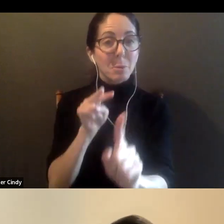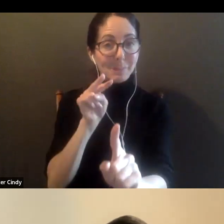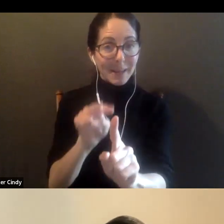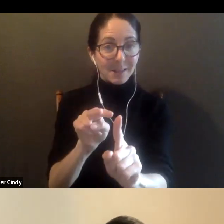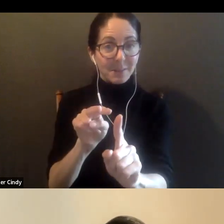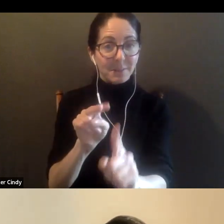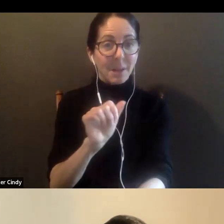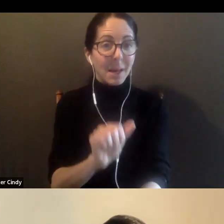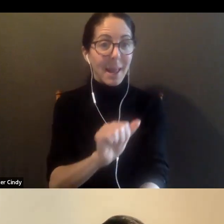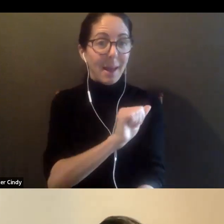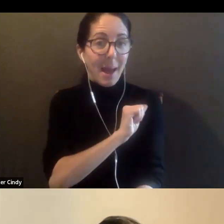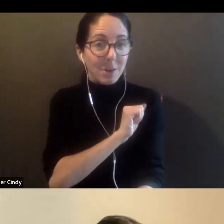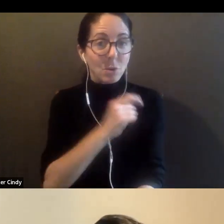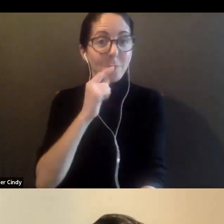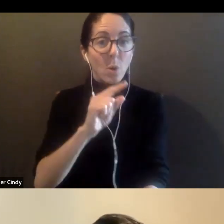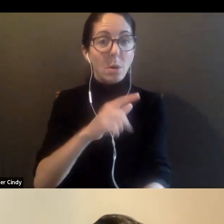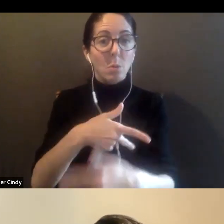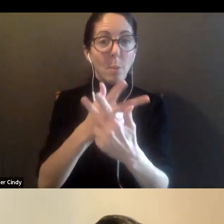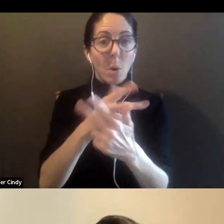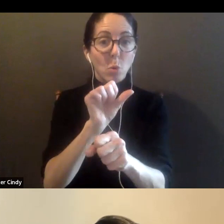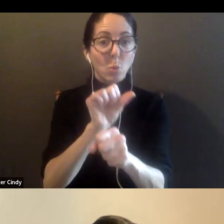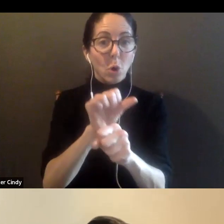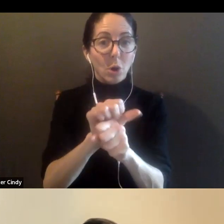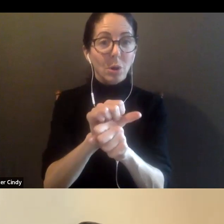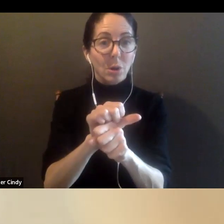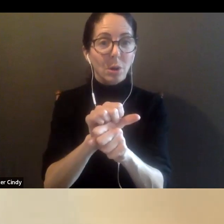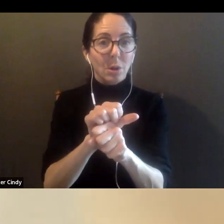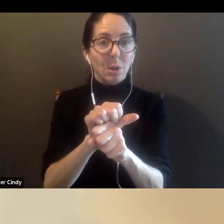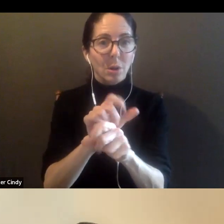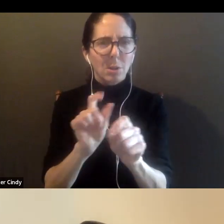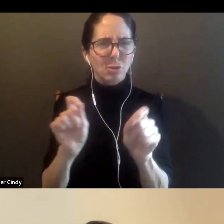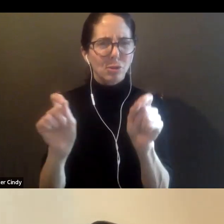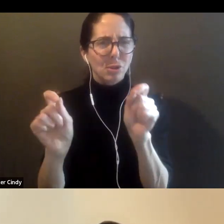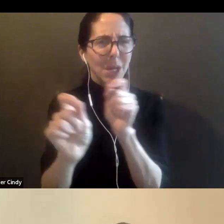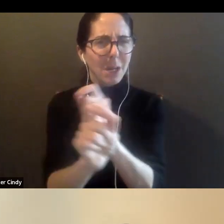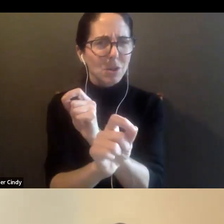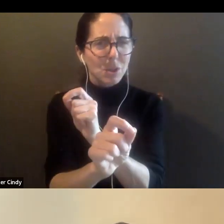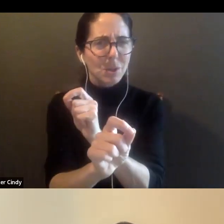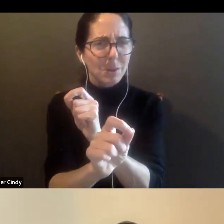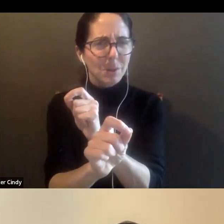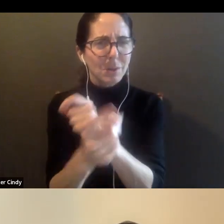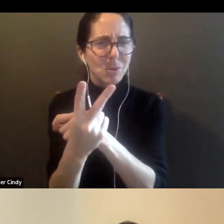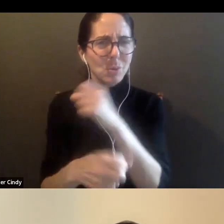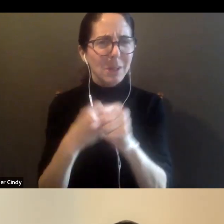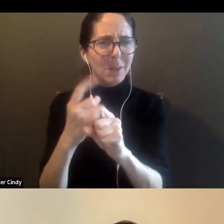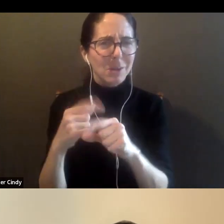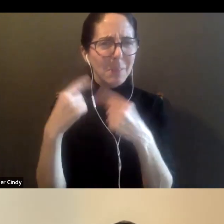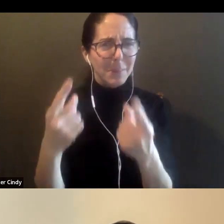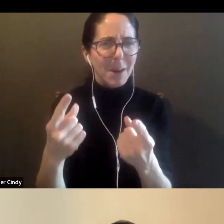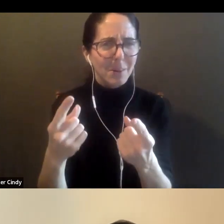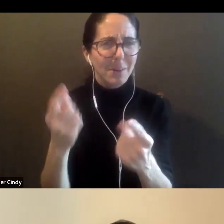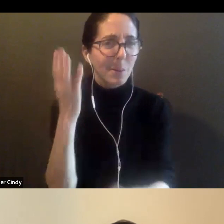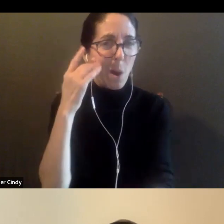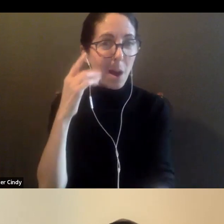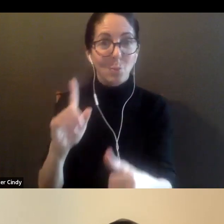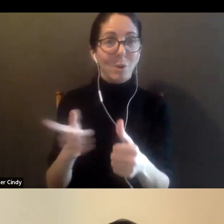attitude toward remote work has shifted rather interestingly over the past couple of years. And